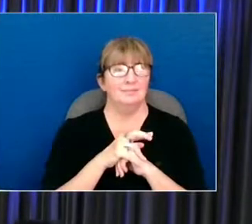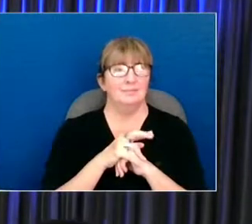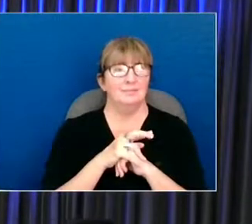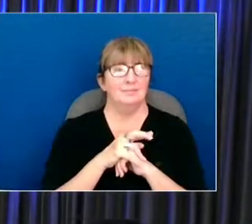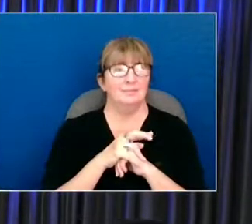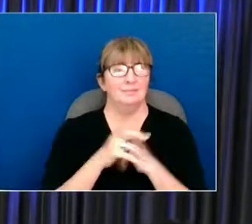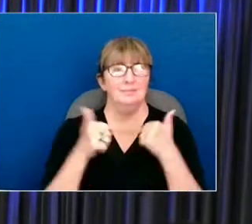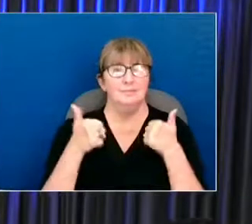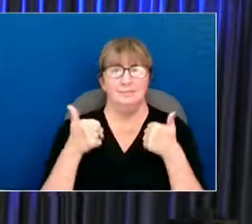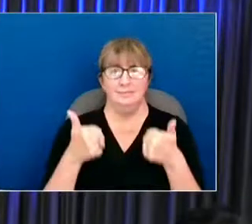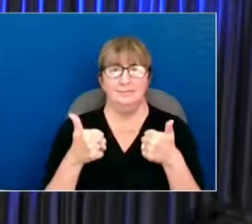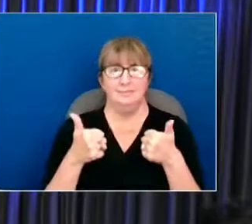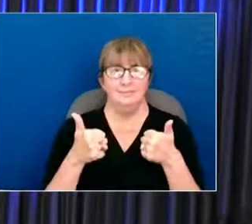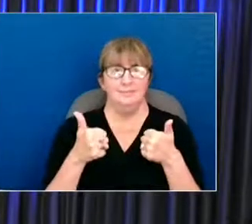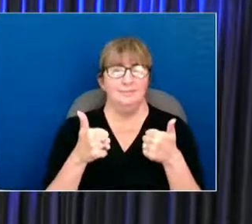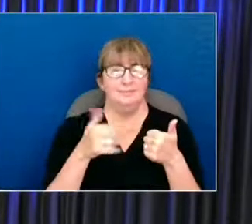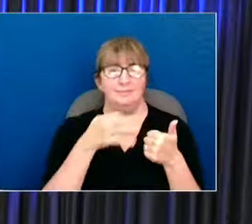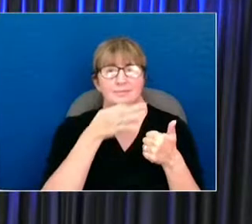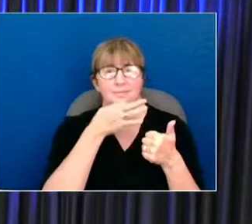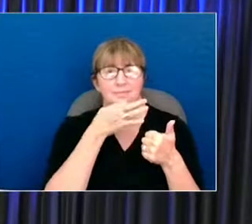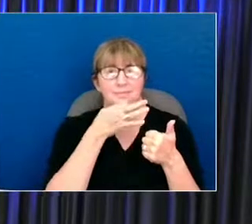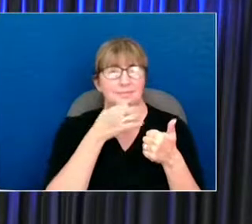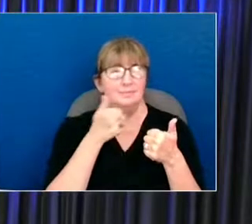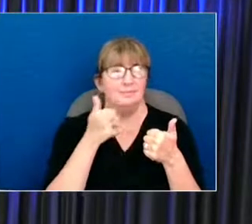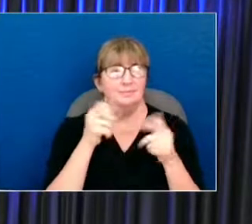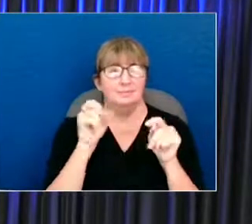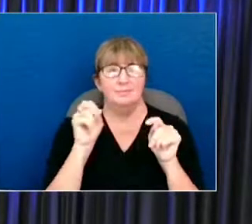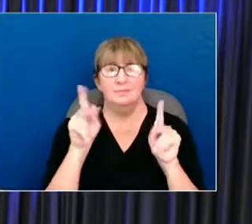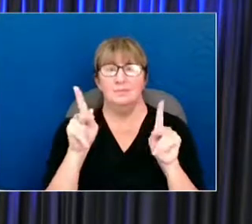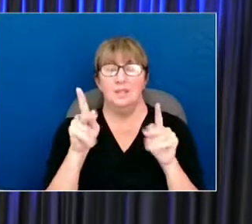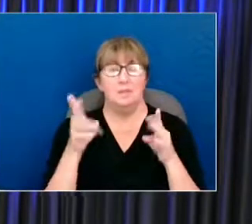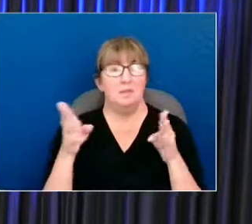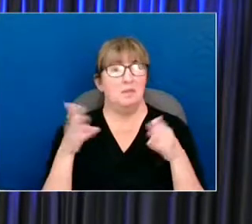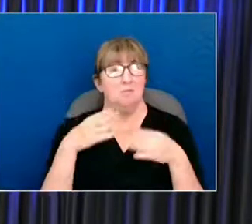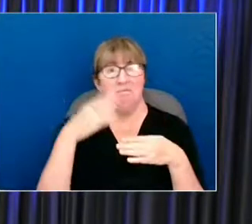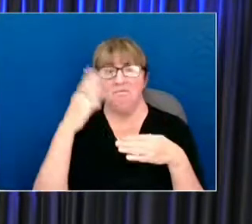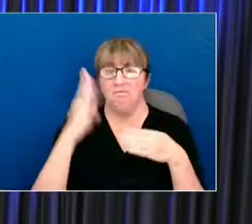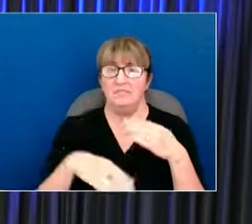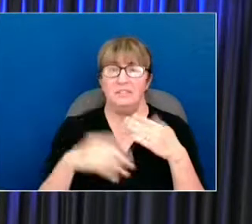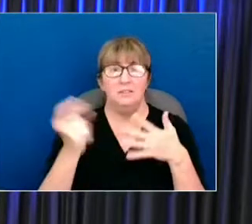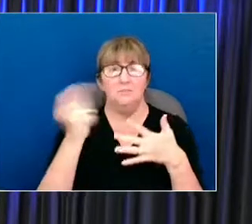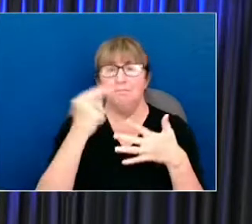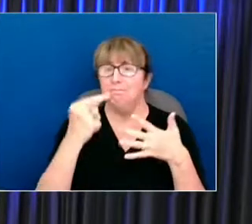Excellent. So team, that really closes the loop on the things that I had for today.